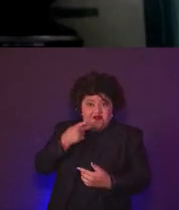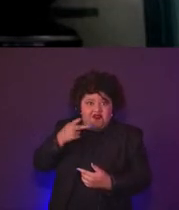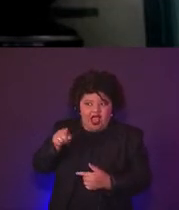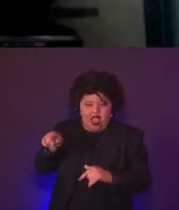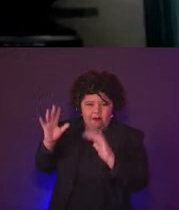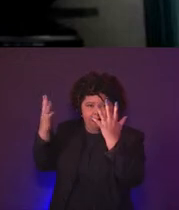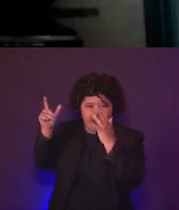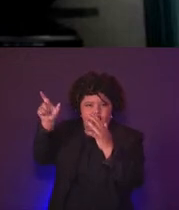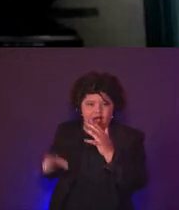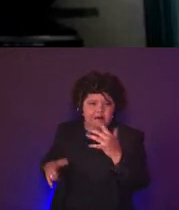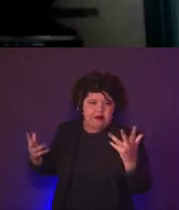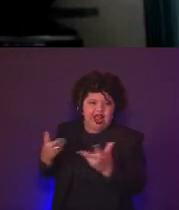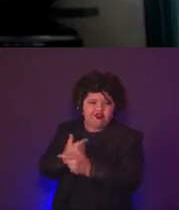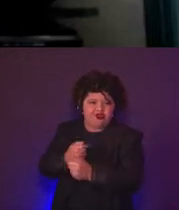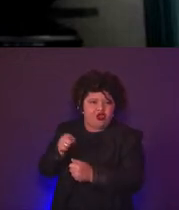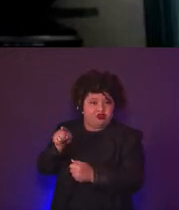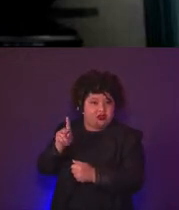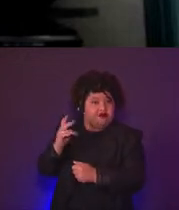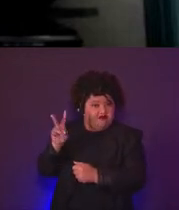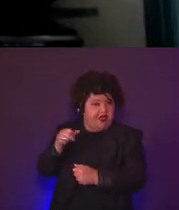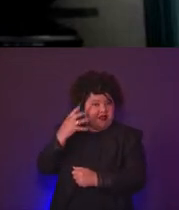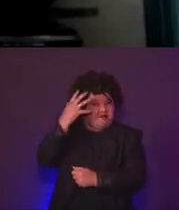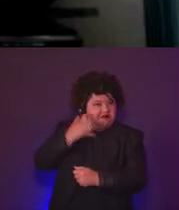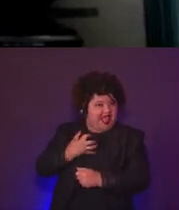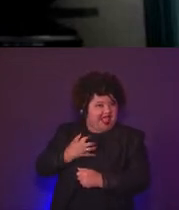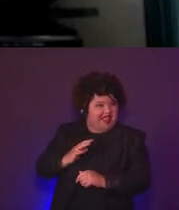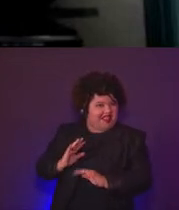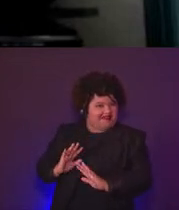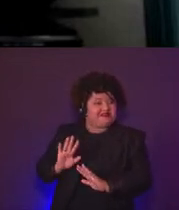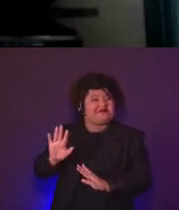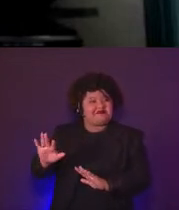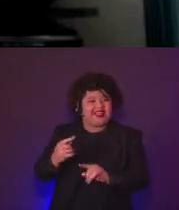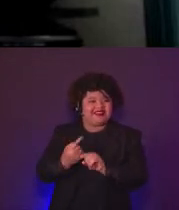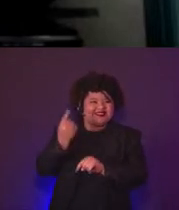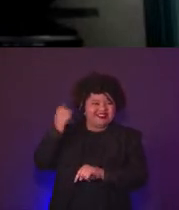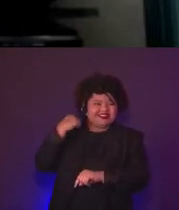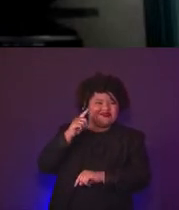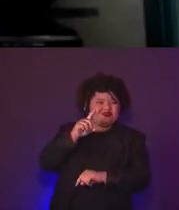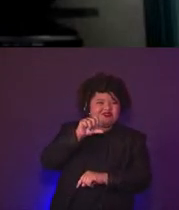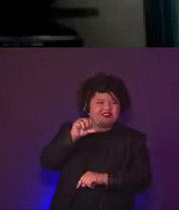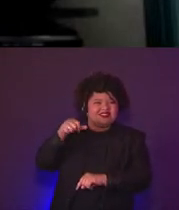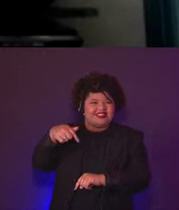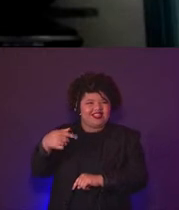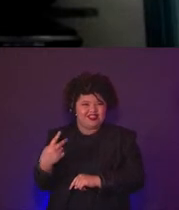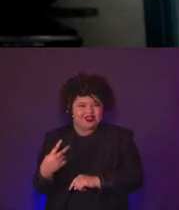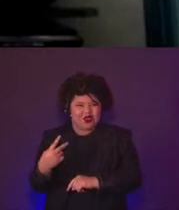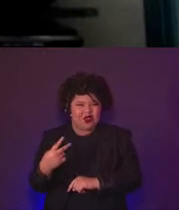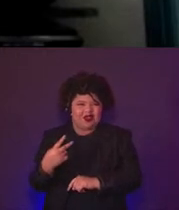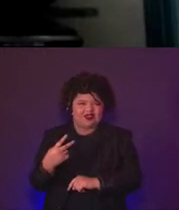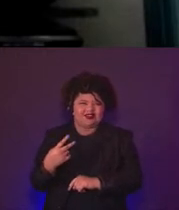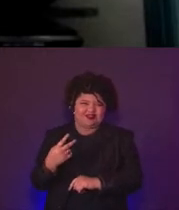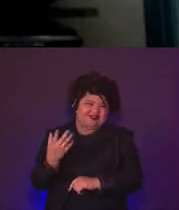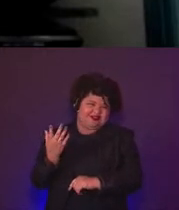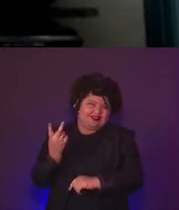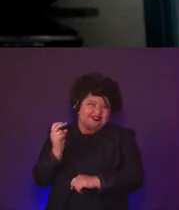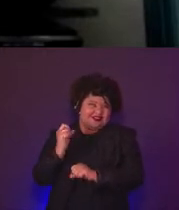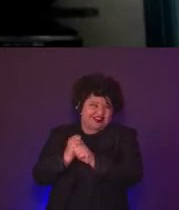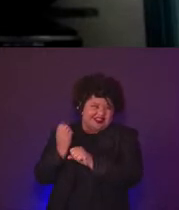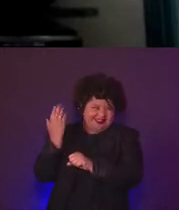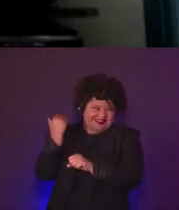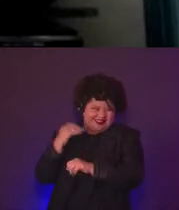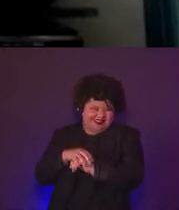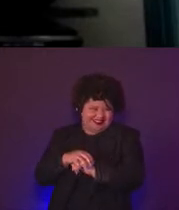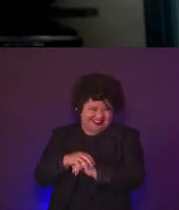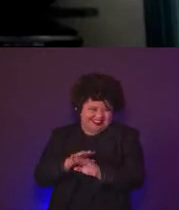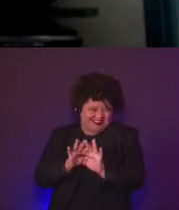in Philadelphia back in 1972, just yesterday, of course, it was a very big